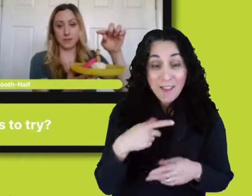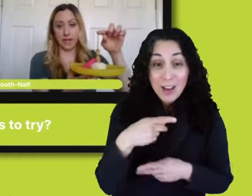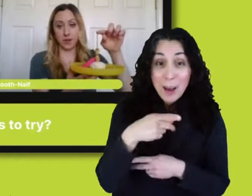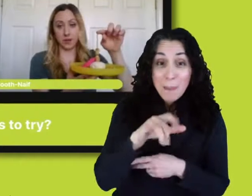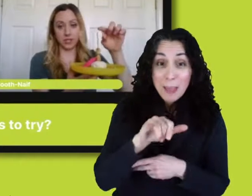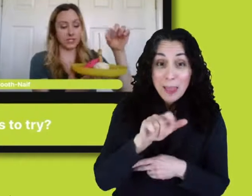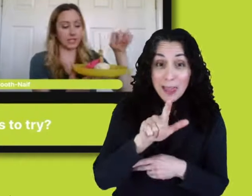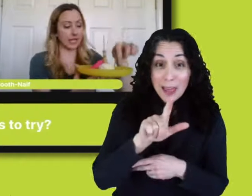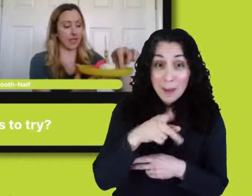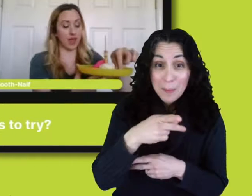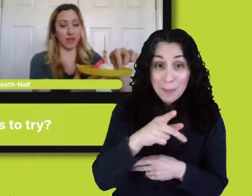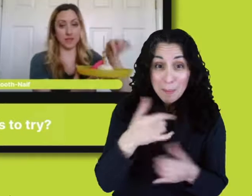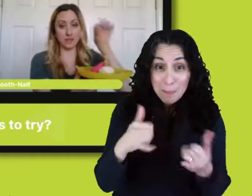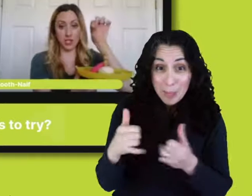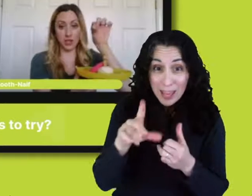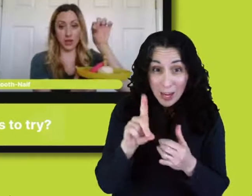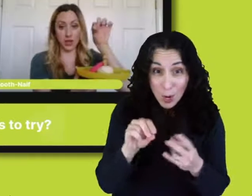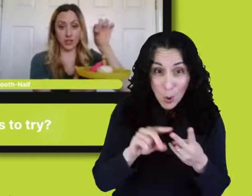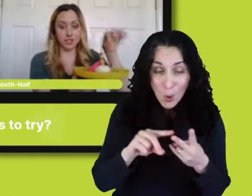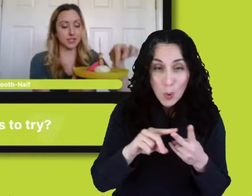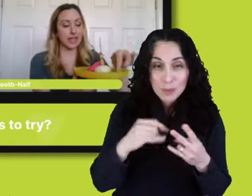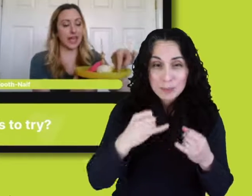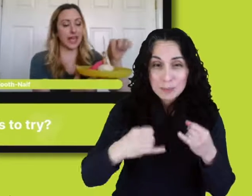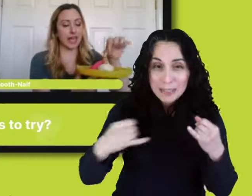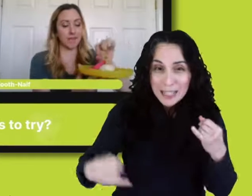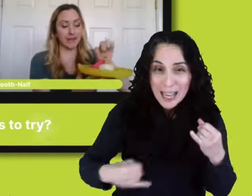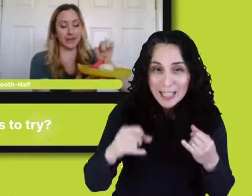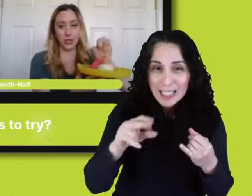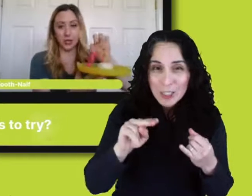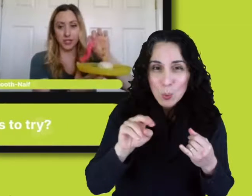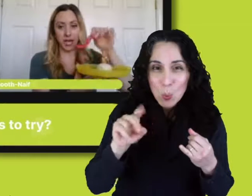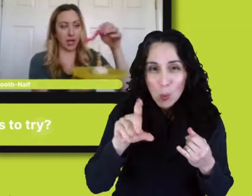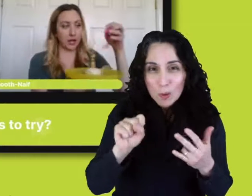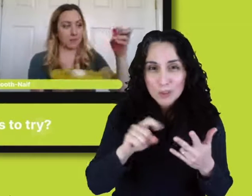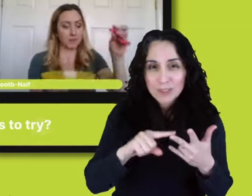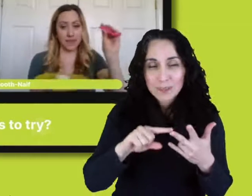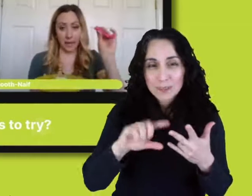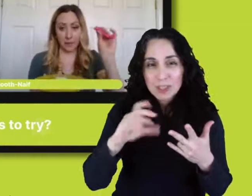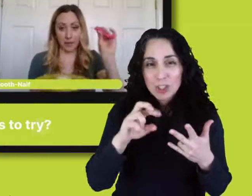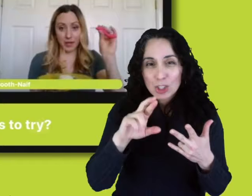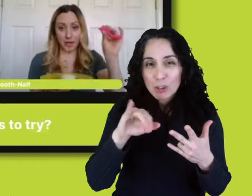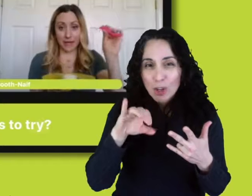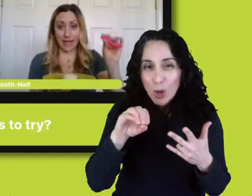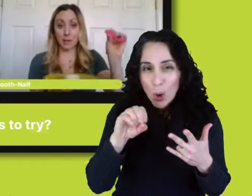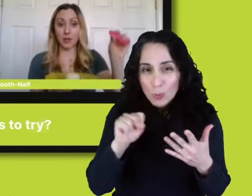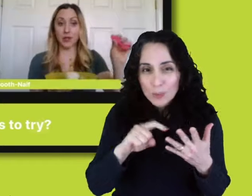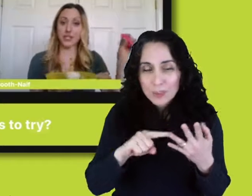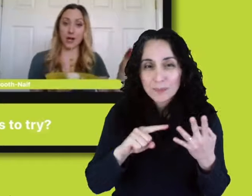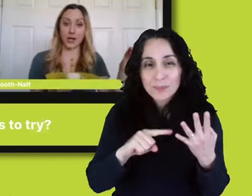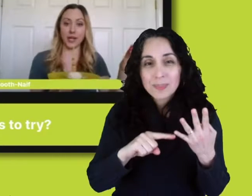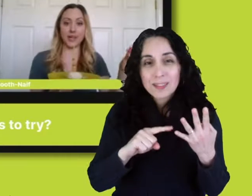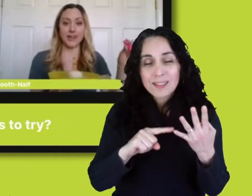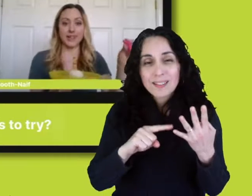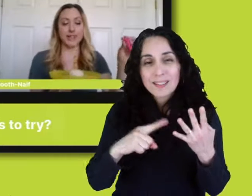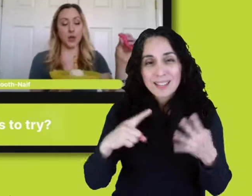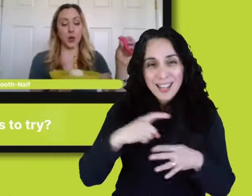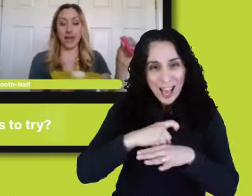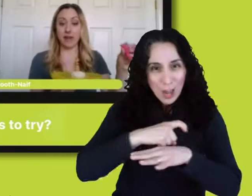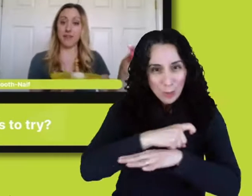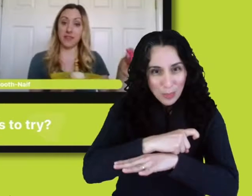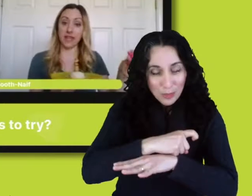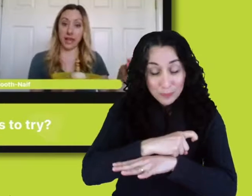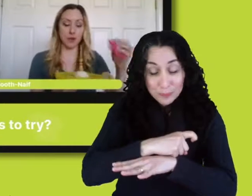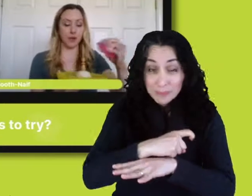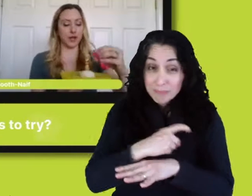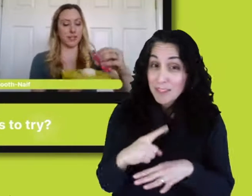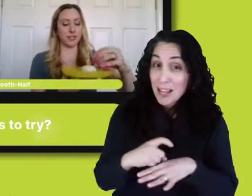have spaghetti noodles, and then some Cheerios, and my little caterpillar, and my caterpillar is hungry. So we